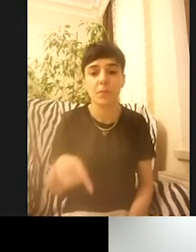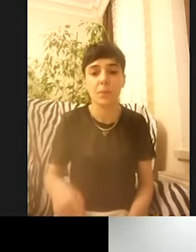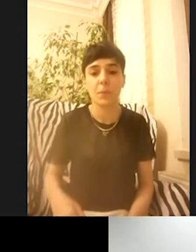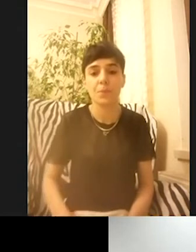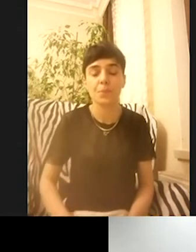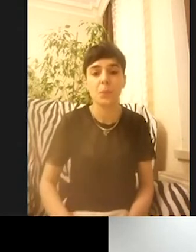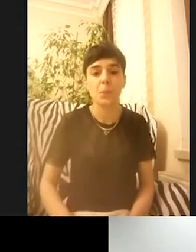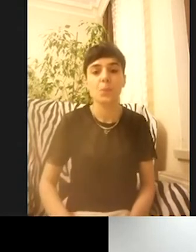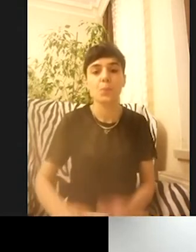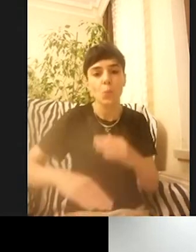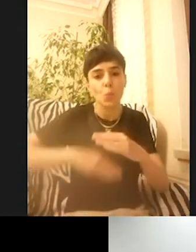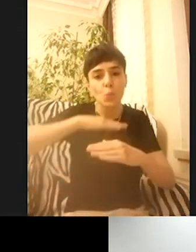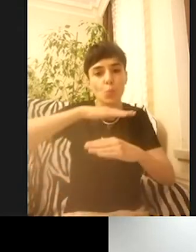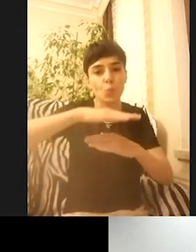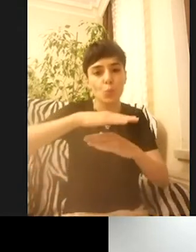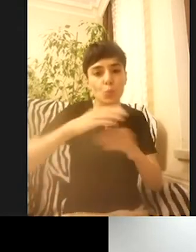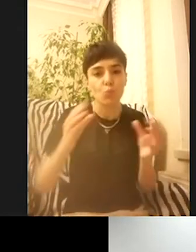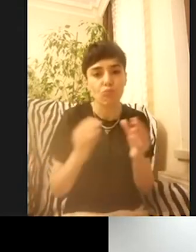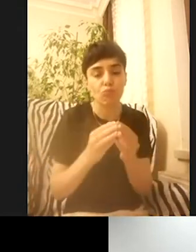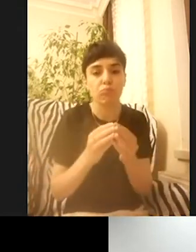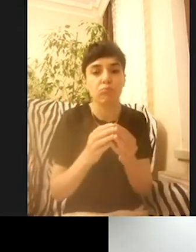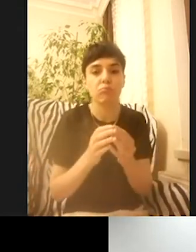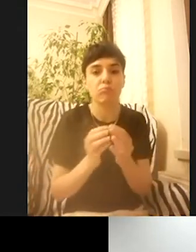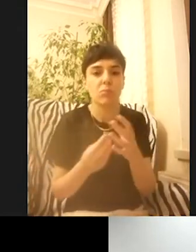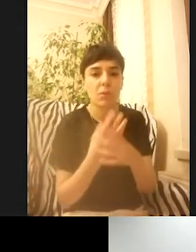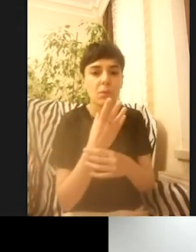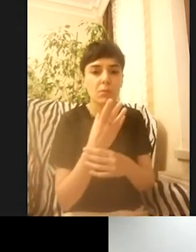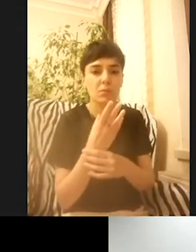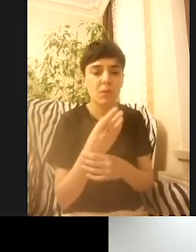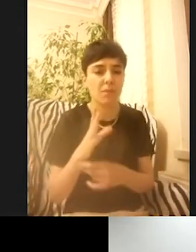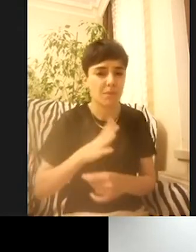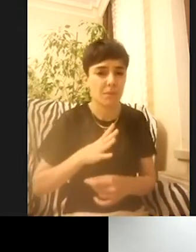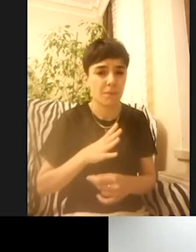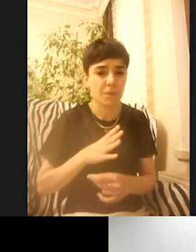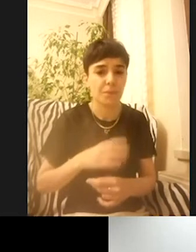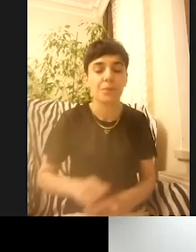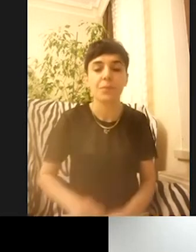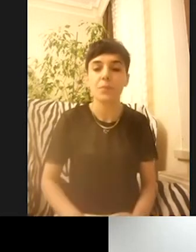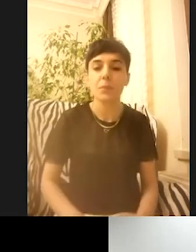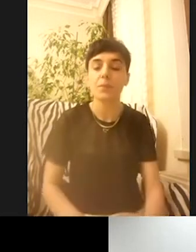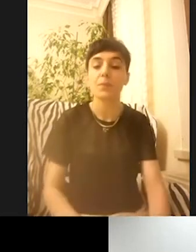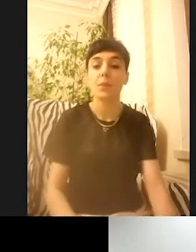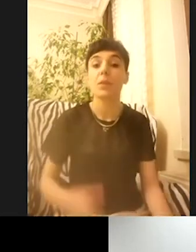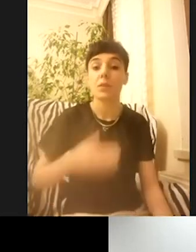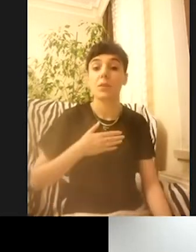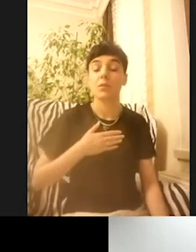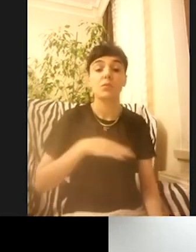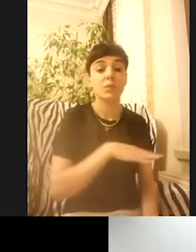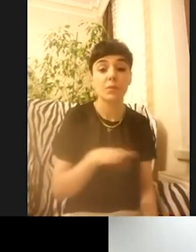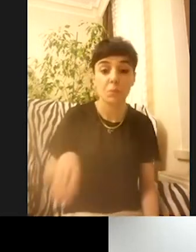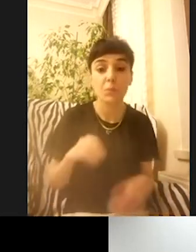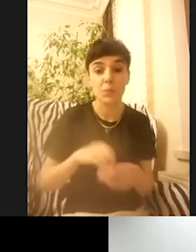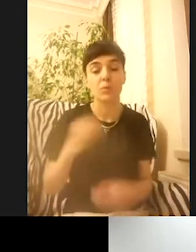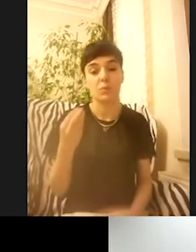and for the community building. But what about those people that are left out in all of these circles? So